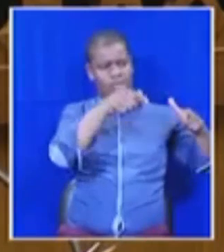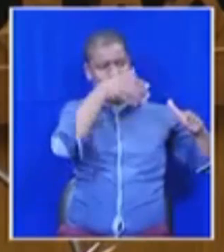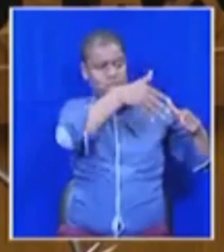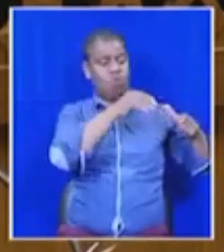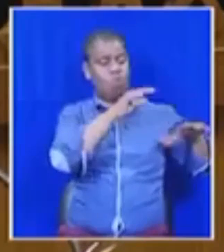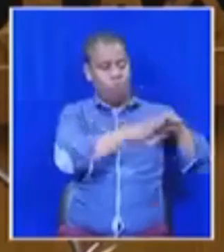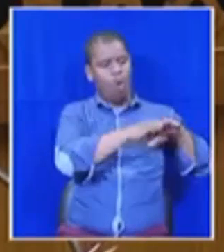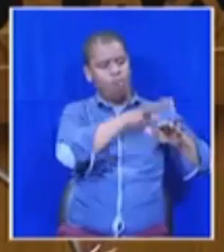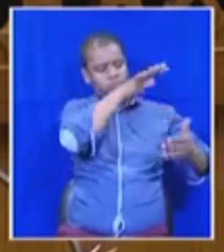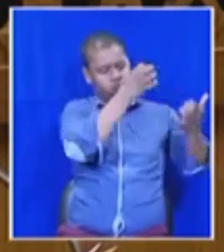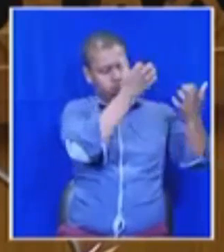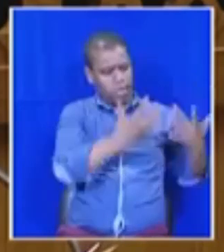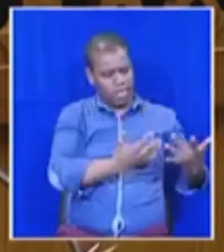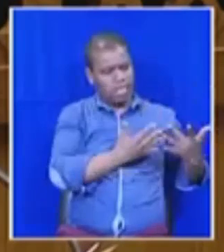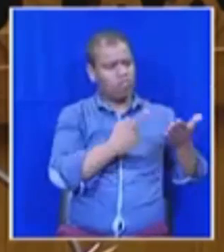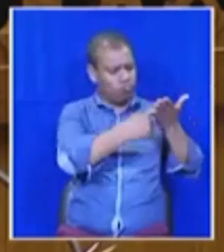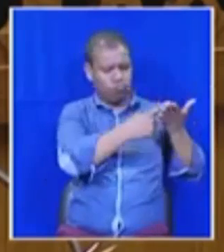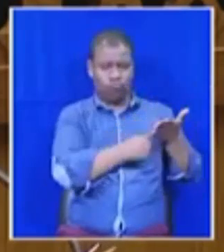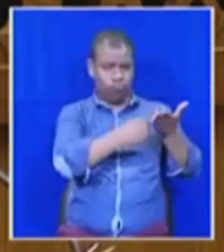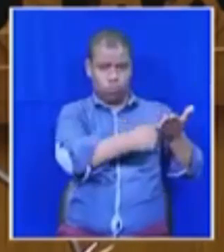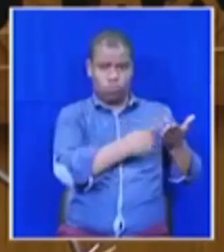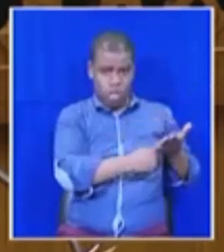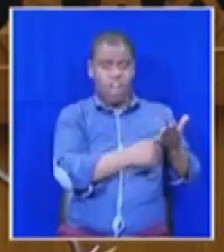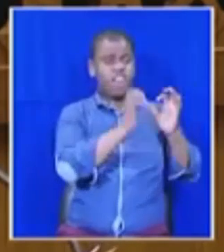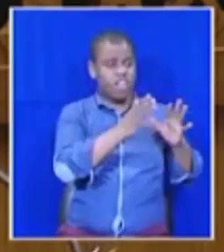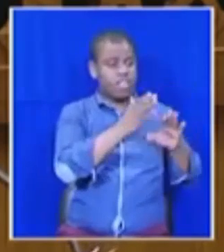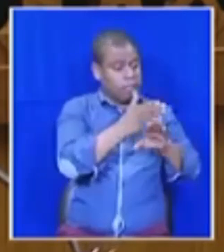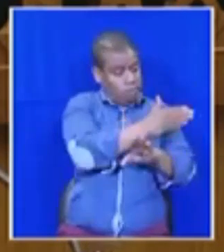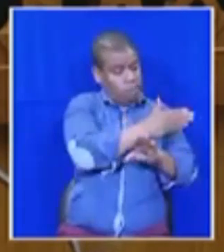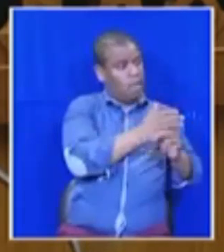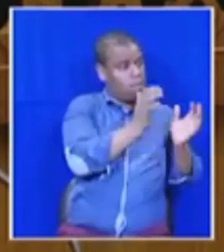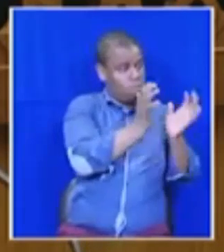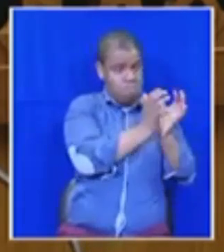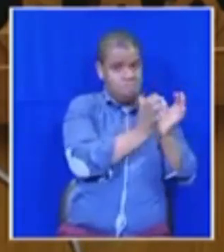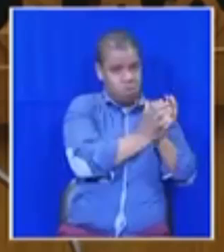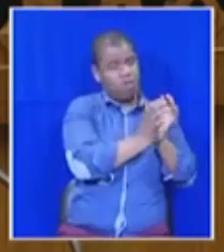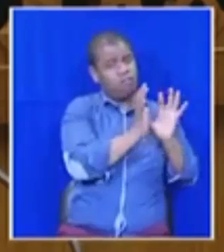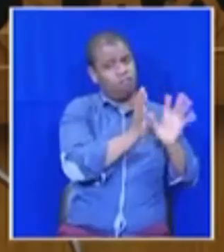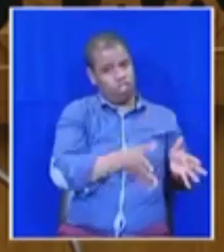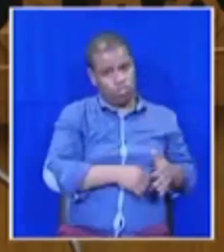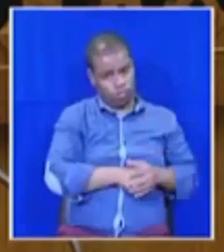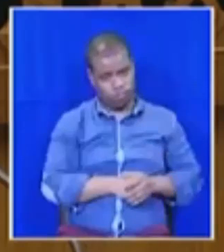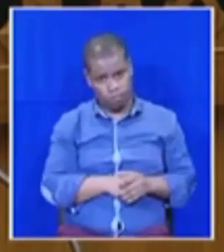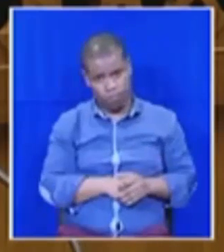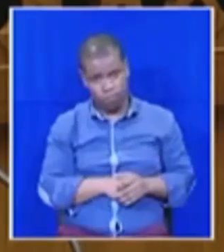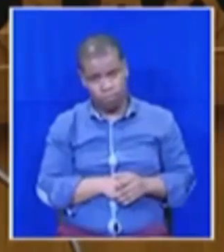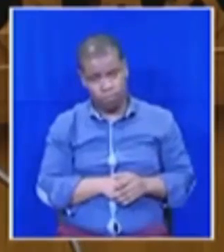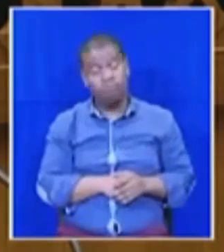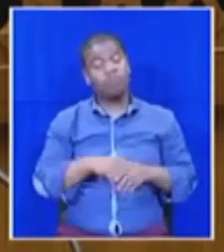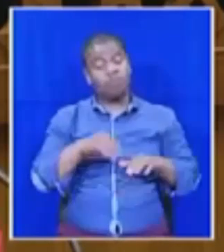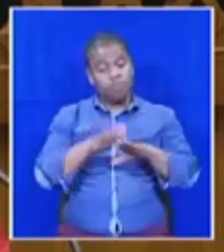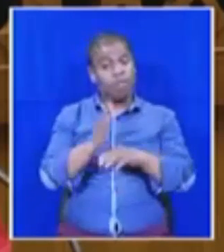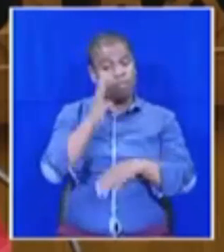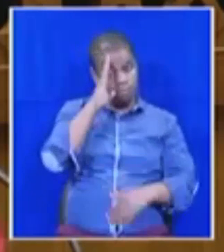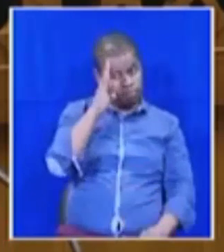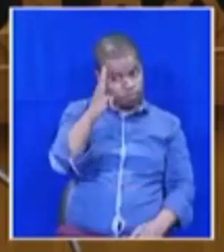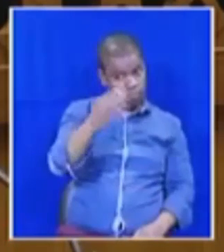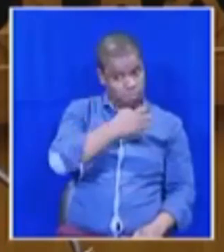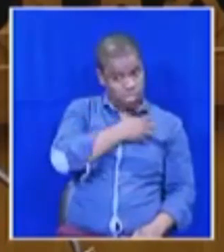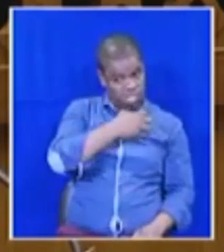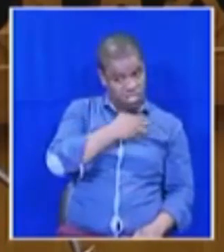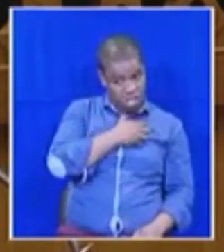consideration of the budget vote and the meetings before the adoption. And to Mr. Minister, through you,